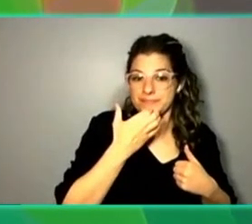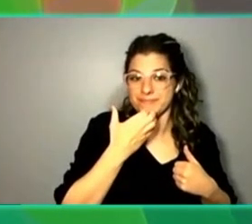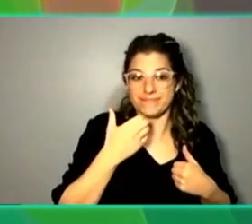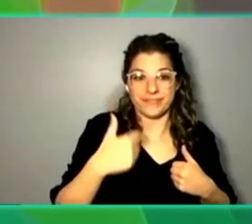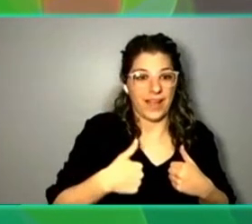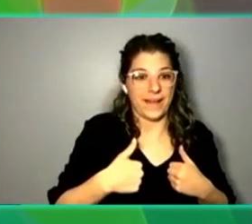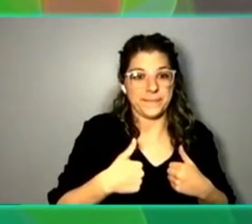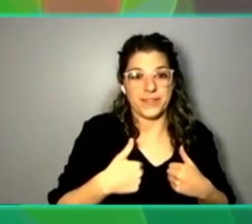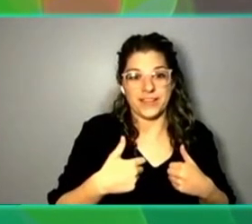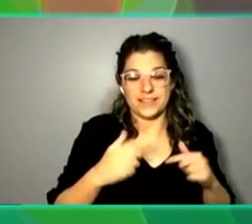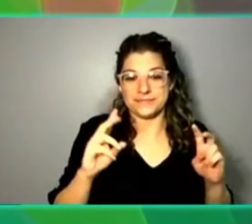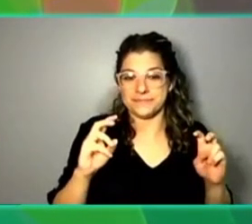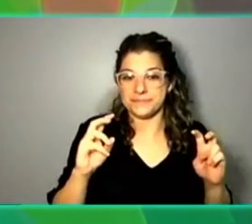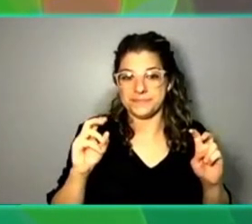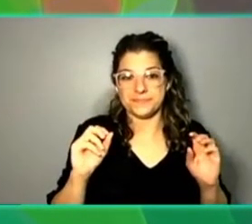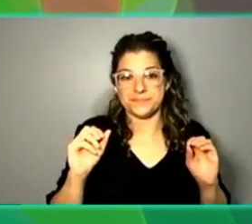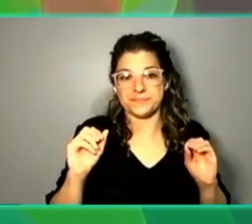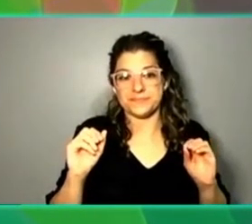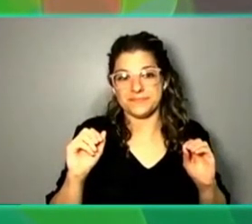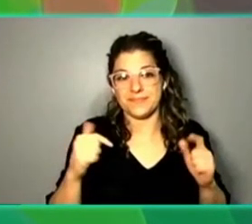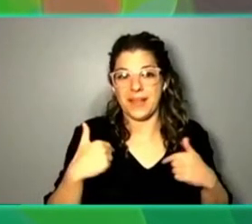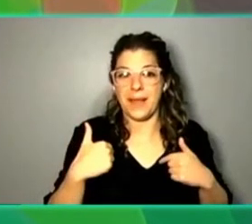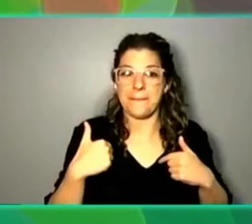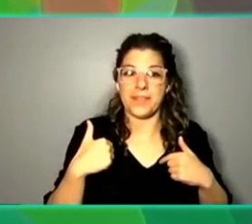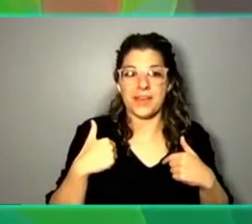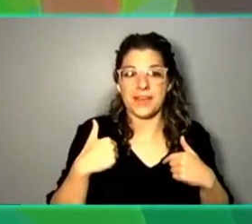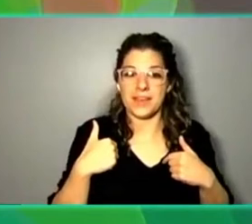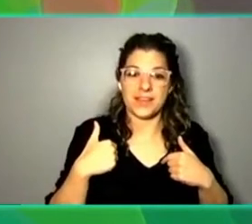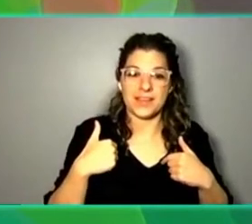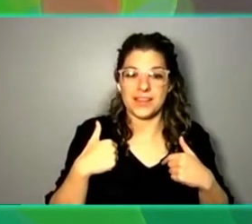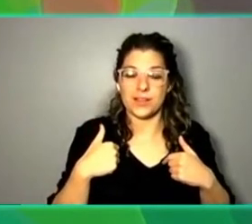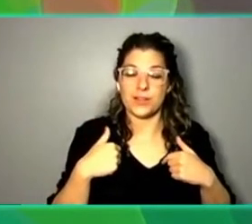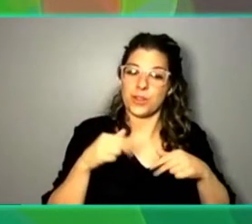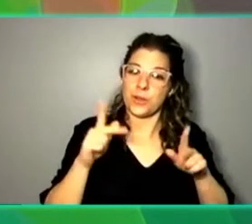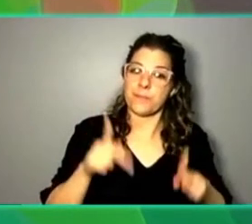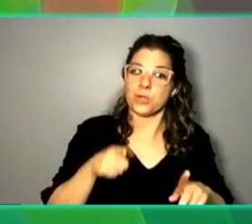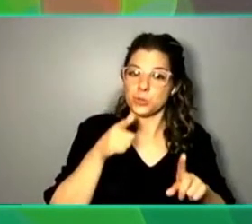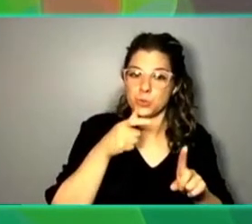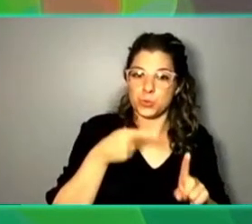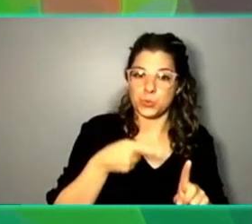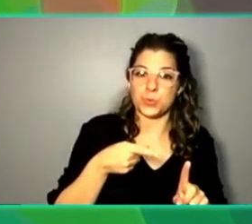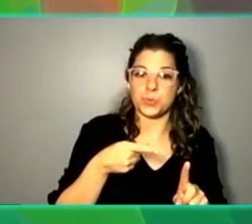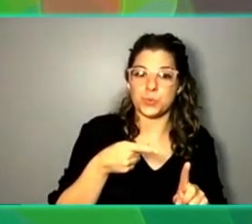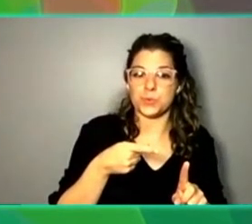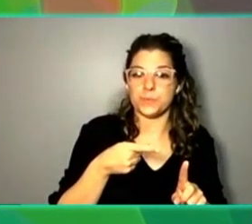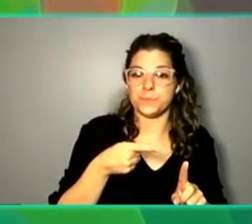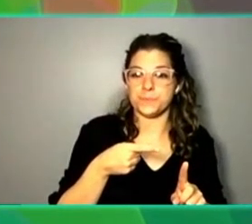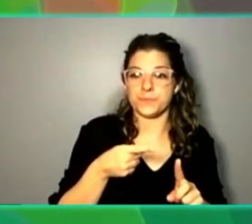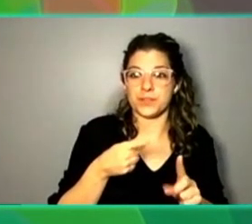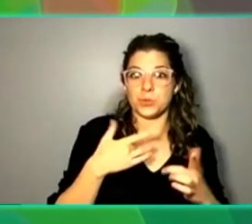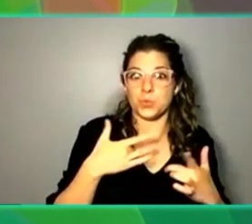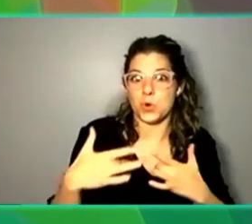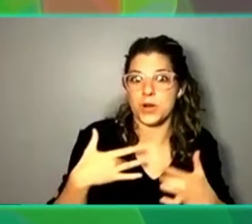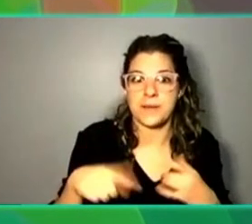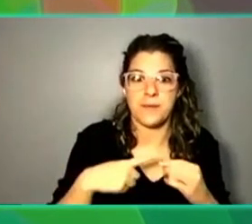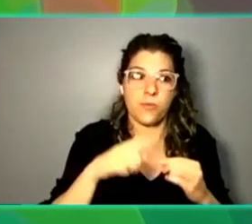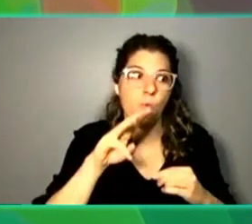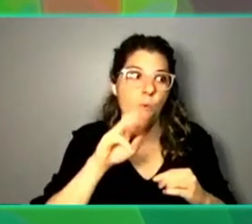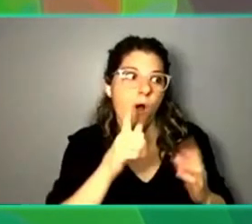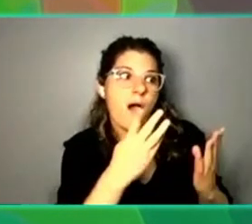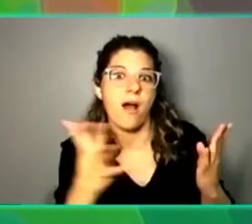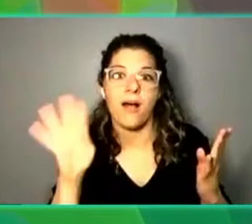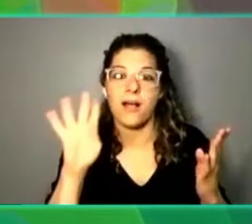the, I guess I'm the sort of the person who, you know, is worried about the walls and